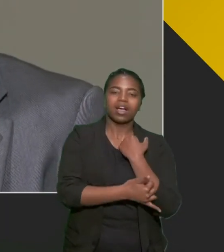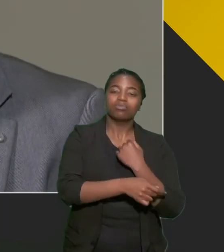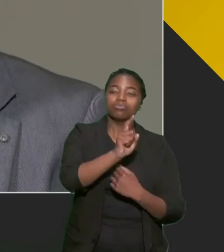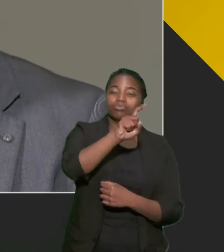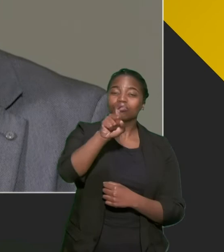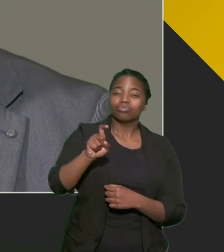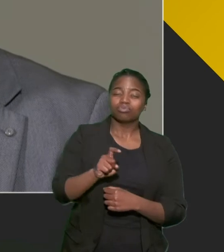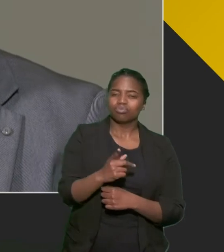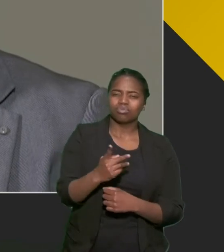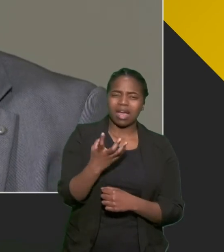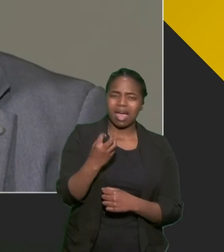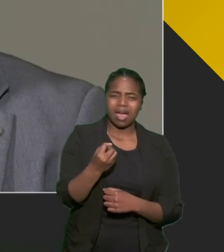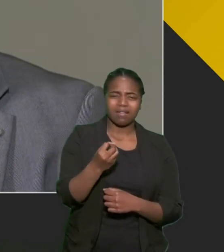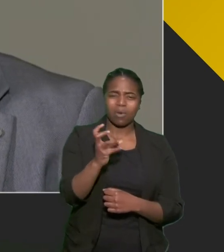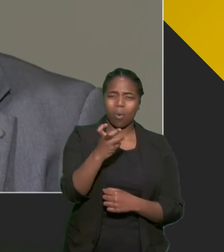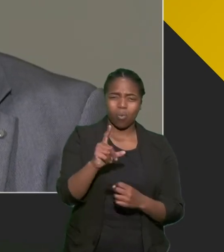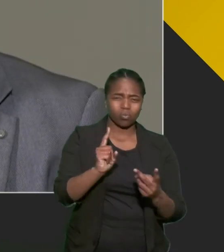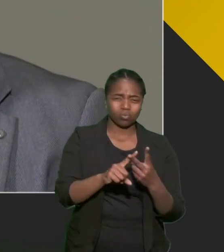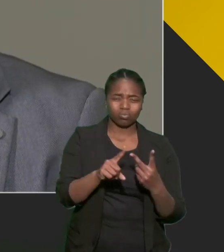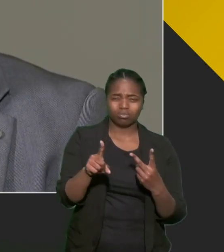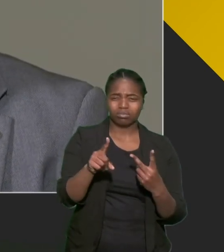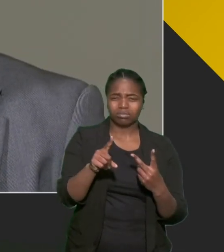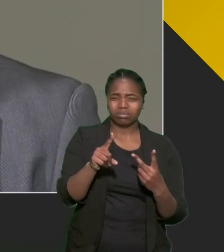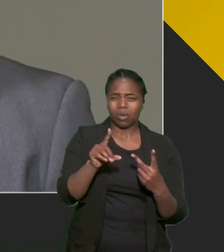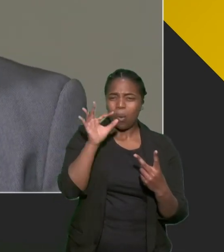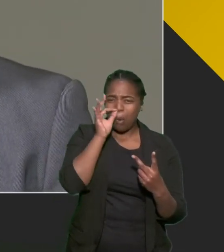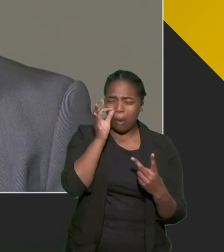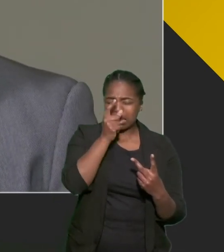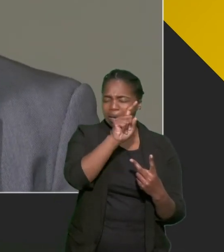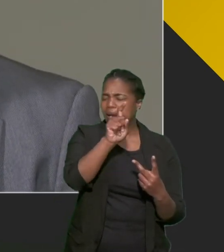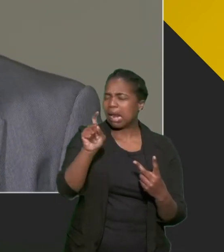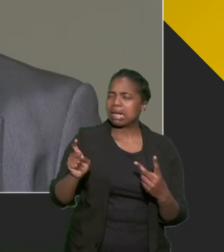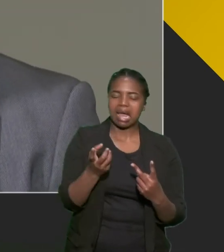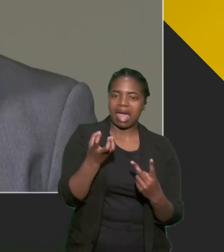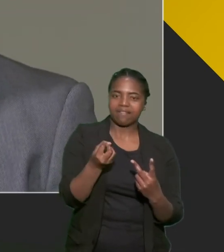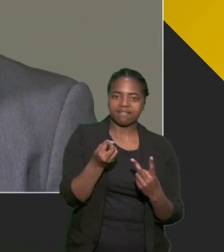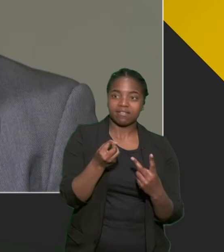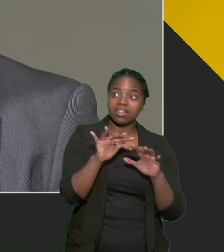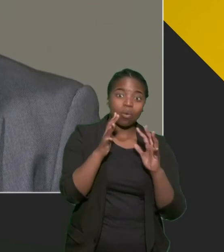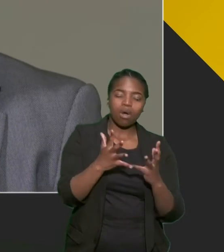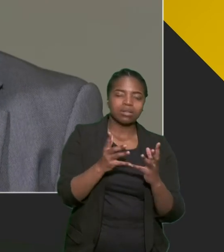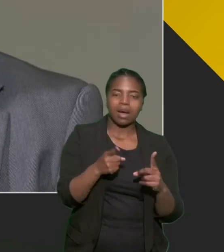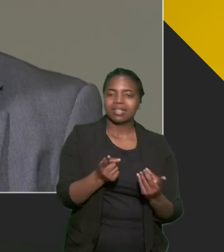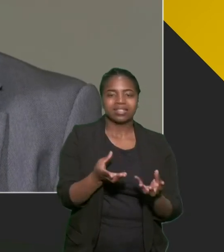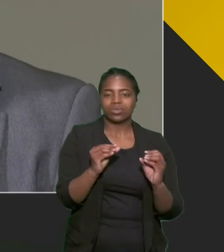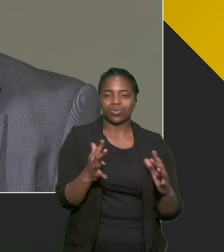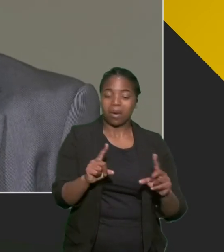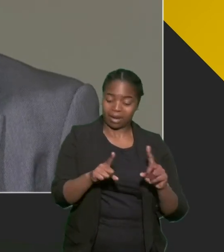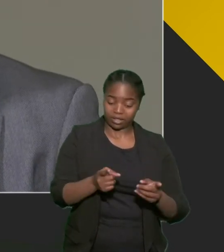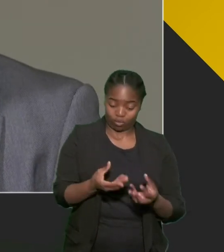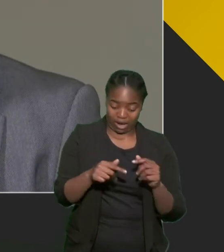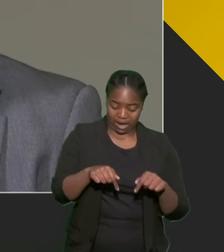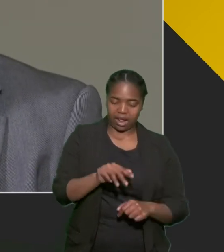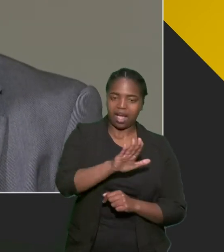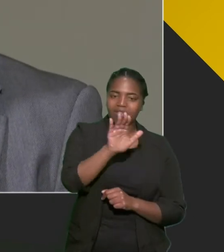with minerals. They are super rich with all other forms of riches that cannot be found anywhere else in the world. But a